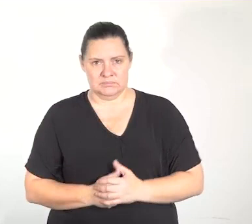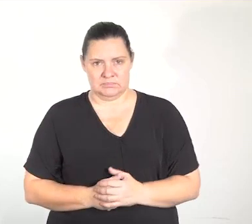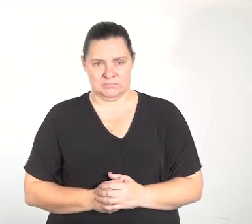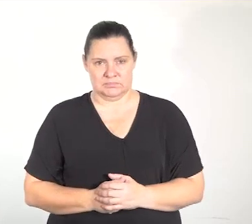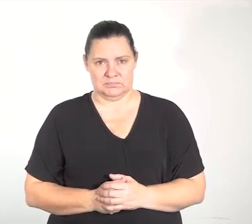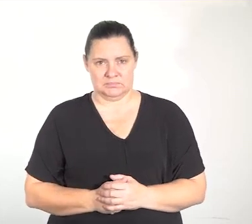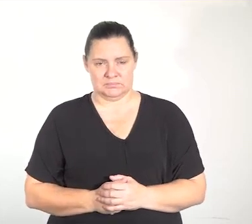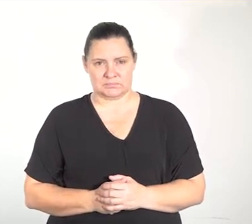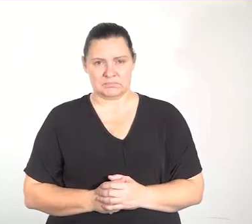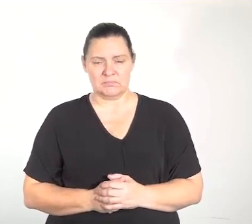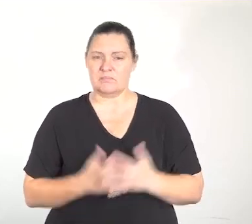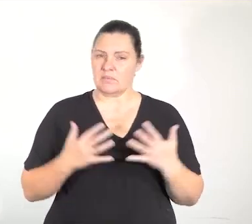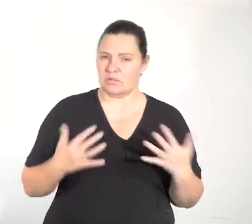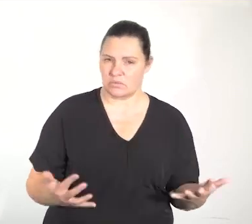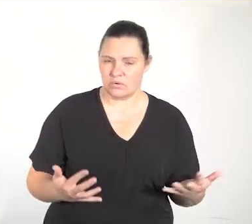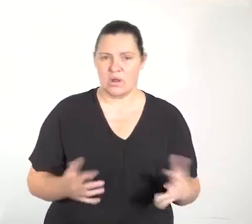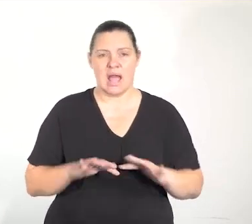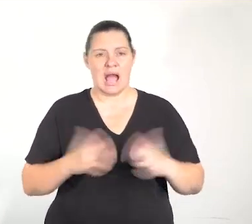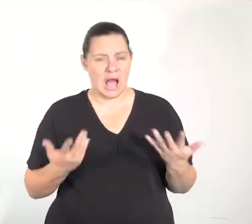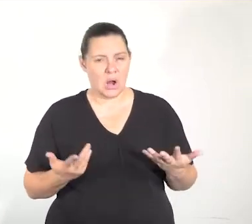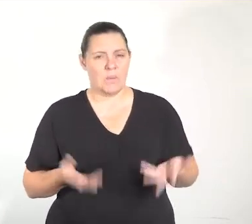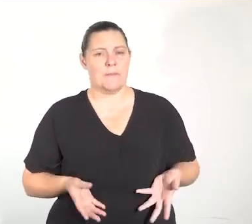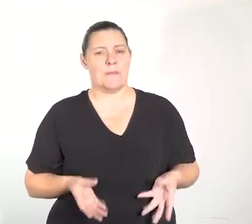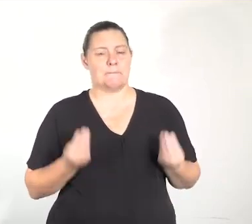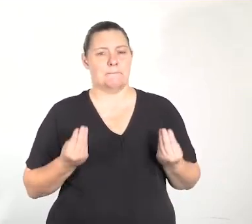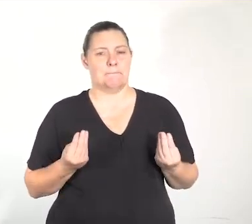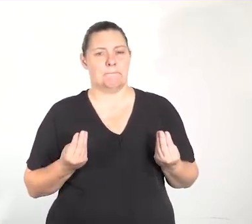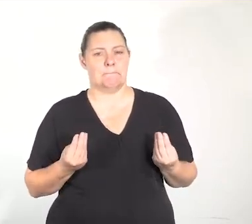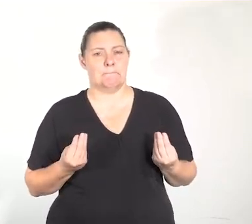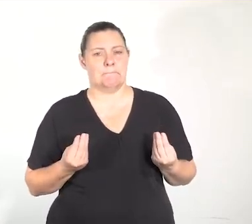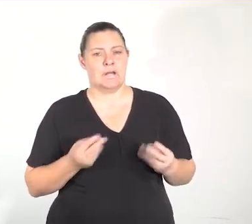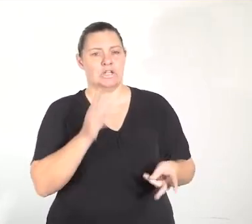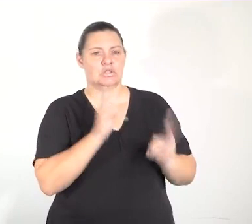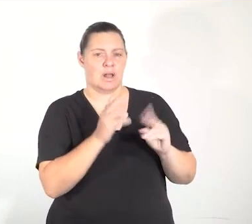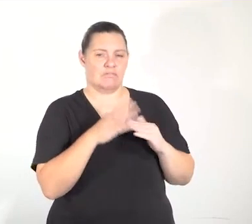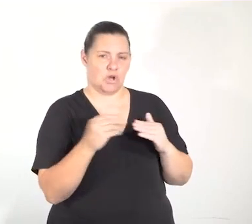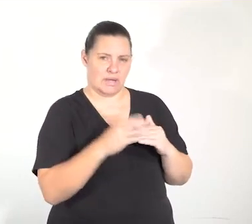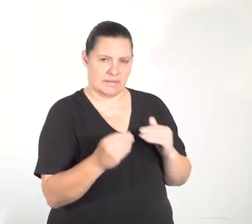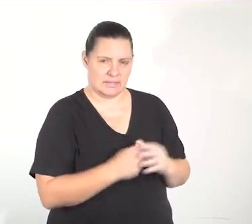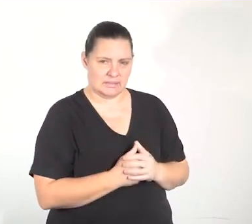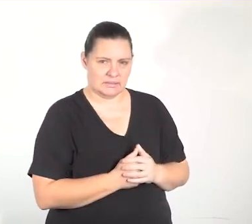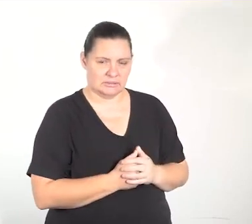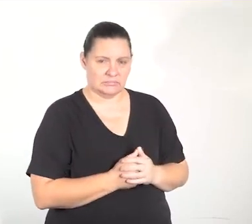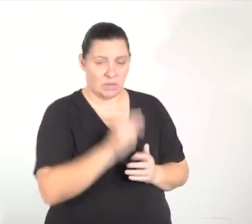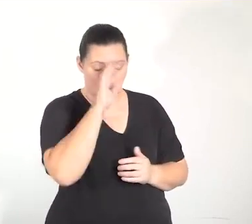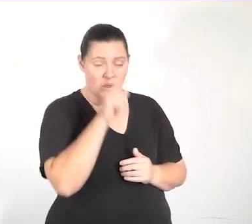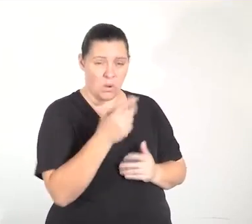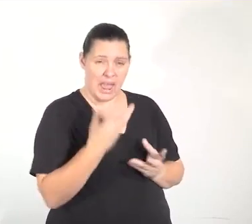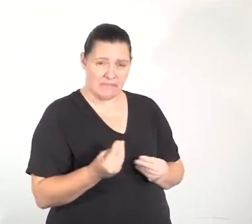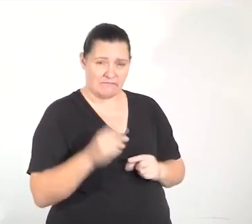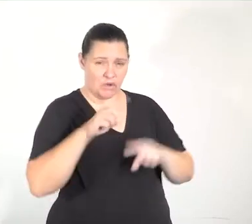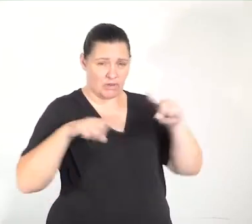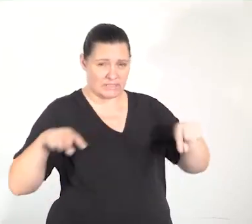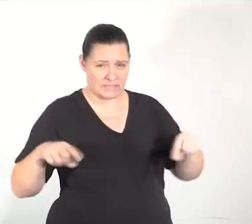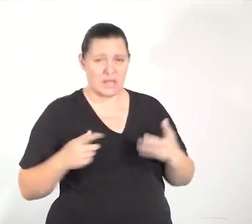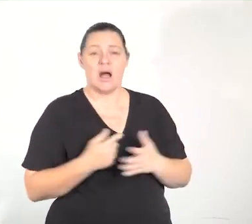18 rands and 1 cent. So how do we get to $12? Remember, because we're working with a